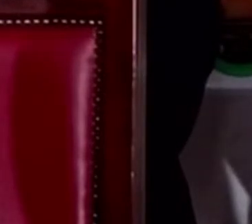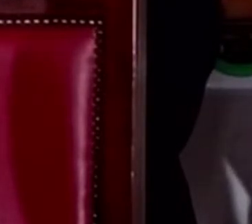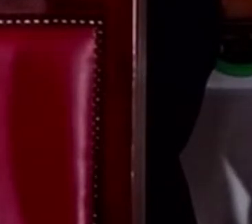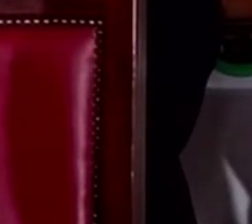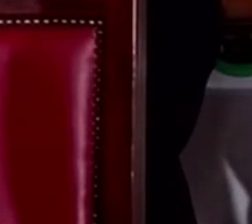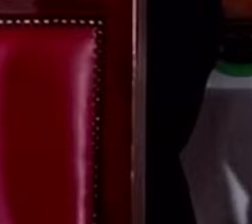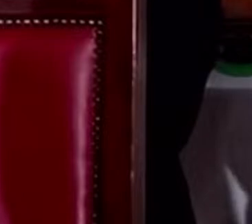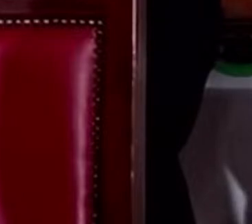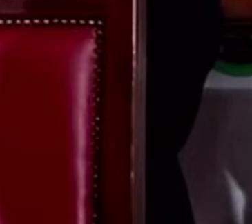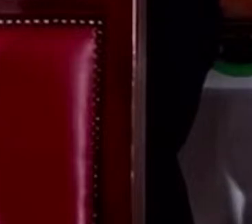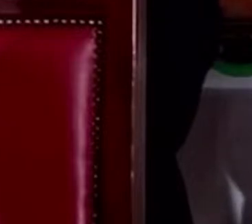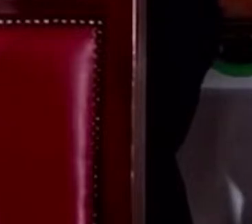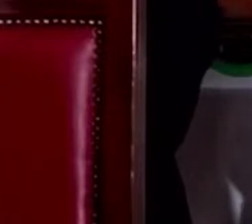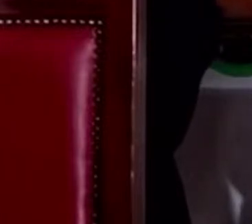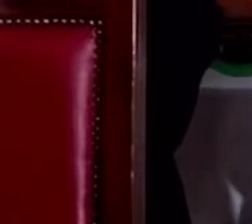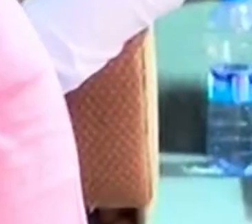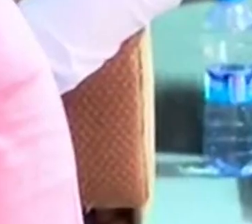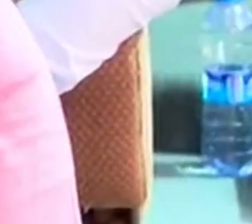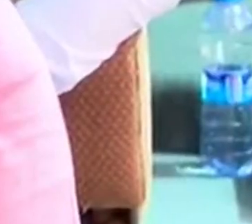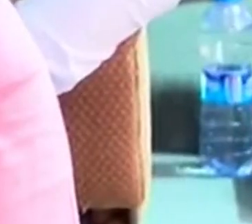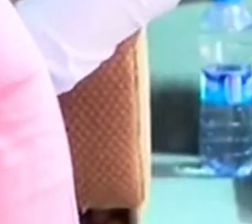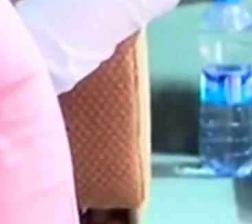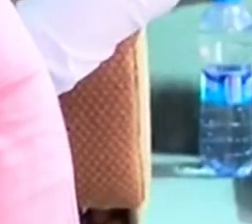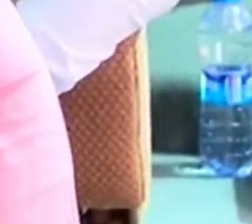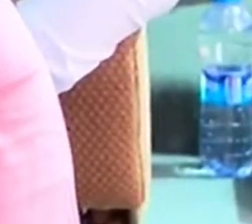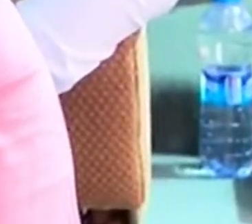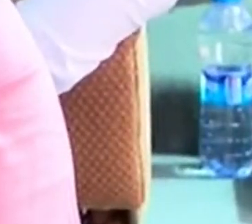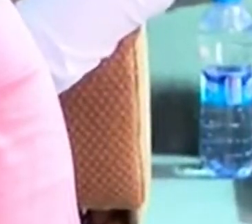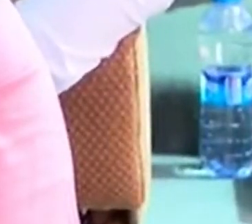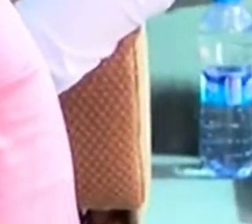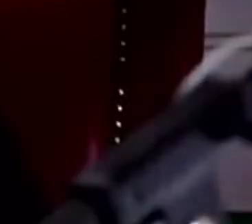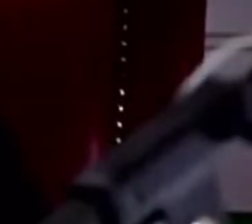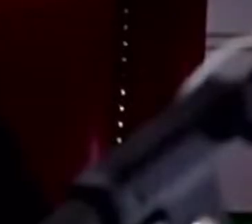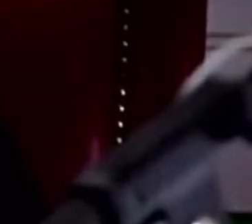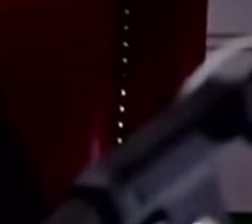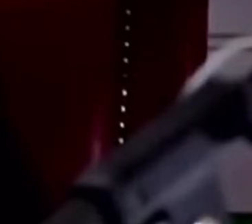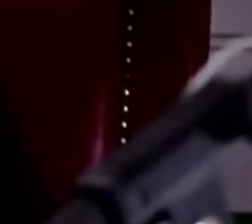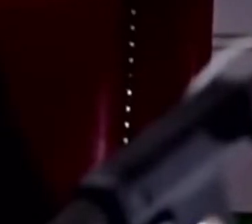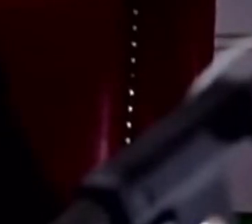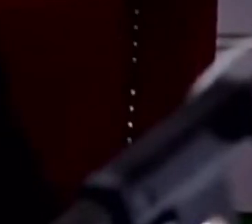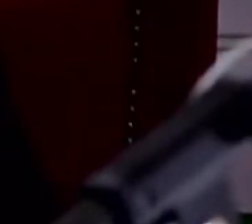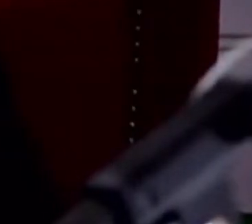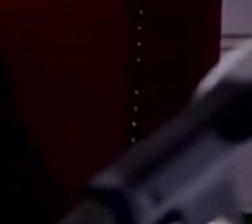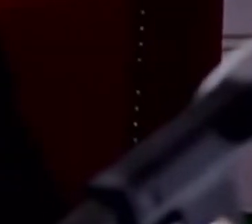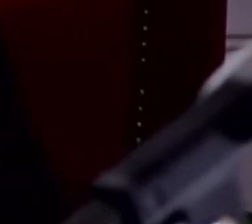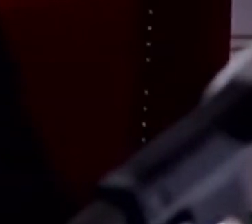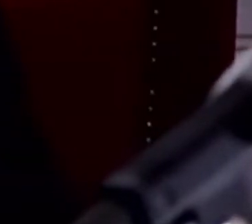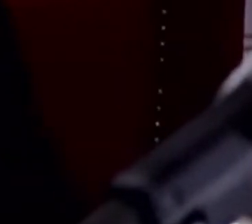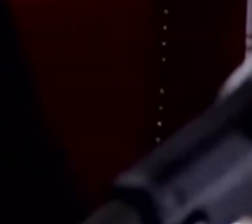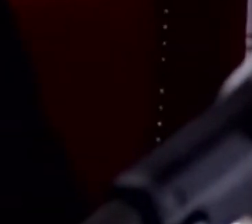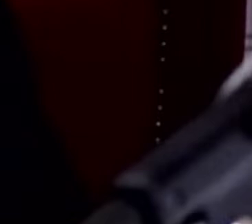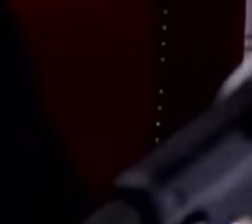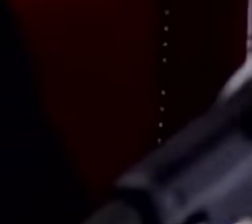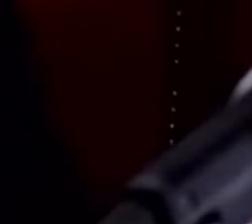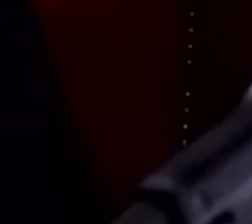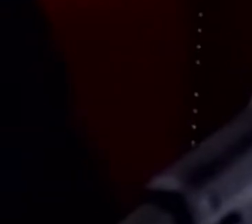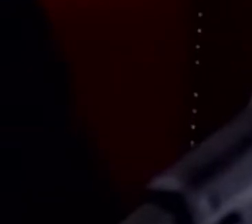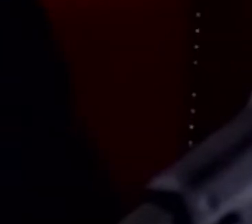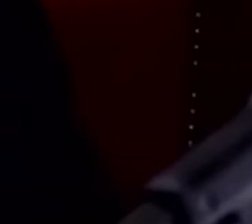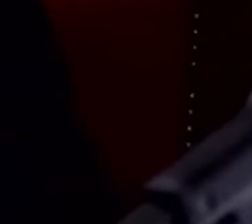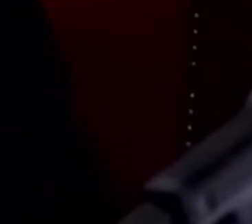satellites is very welcome. And speaking earlier, Deputy Clerk Procedure Mrs. Cecilia Sikatele